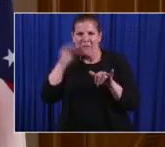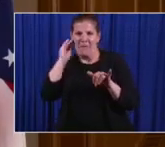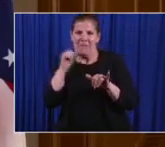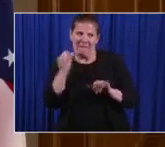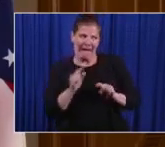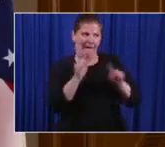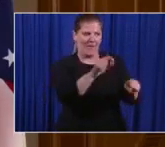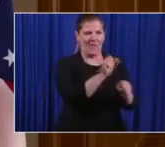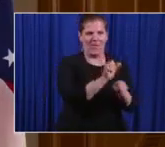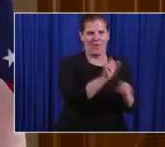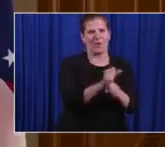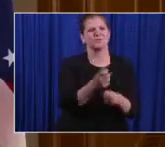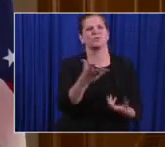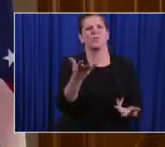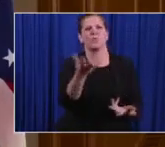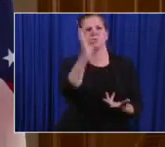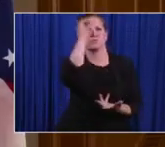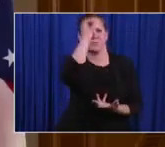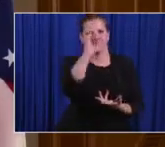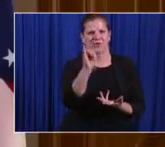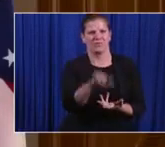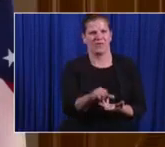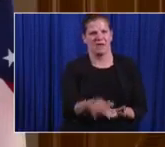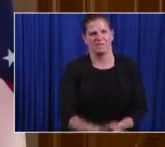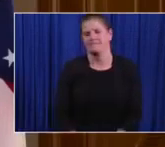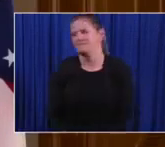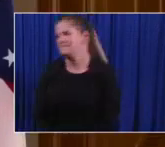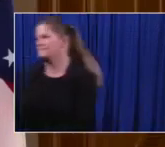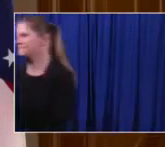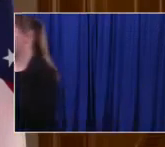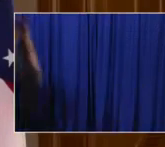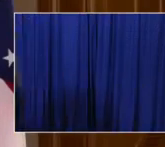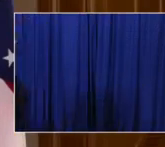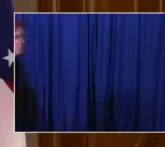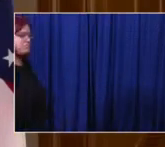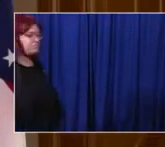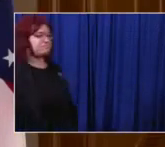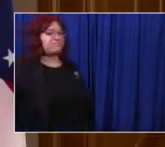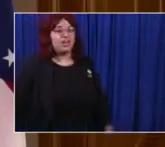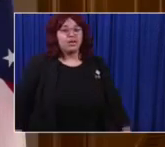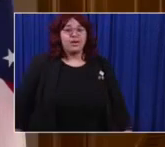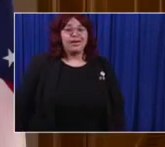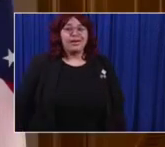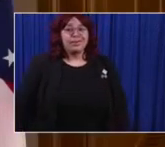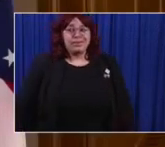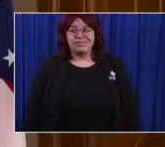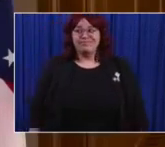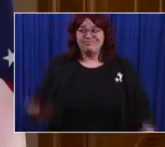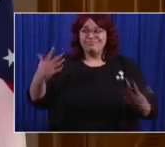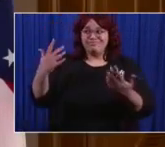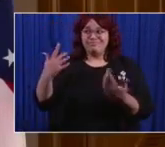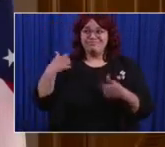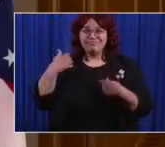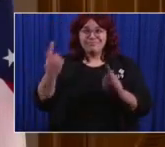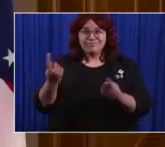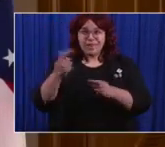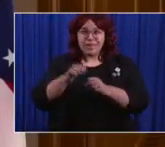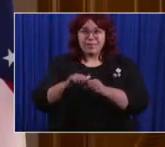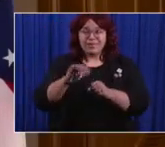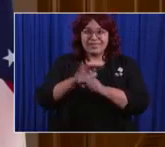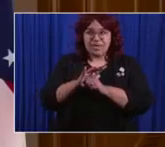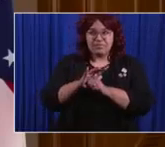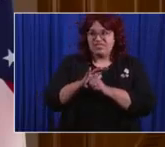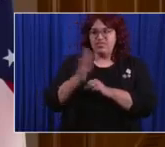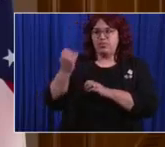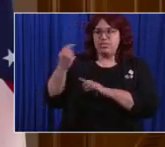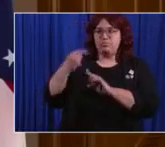Laura, we've been in this pandemic, for 14 months. Our unemployment now is down to what it